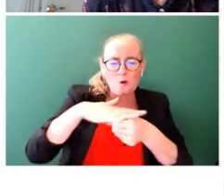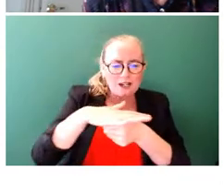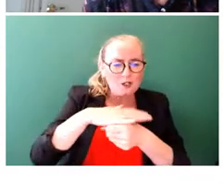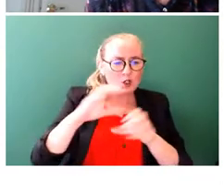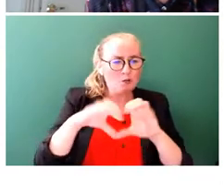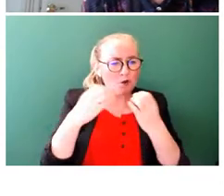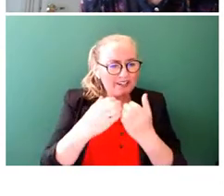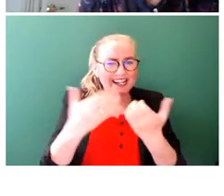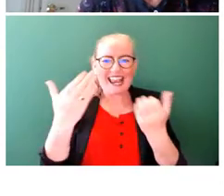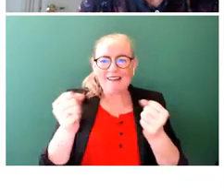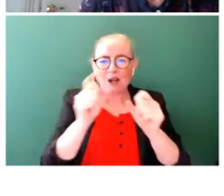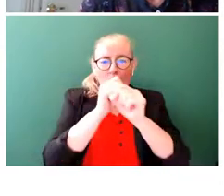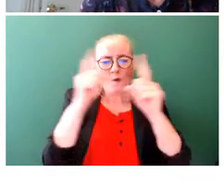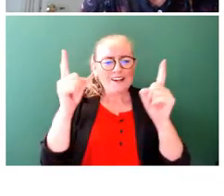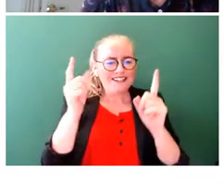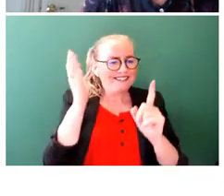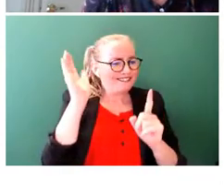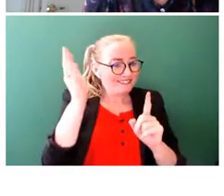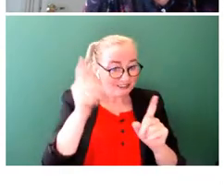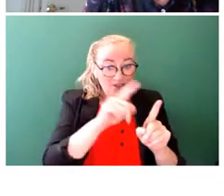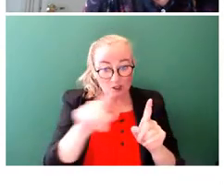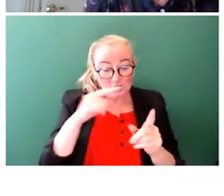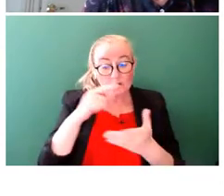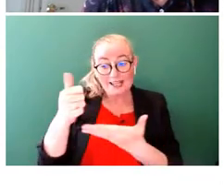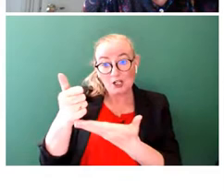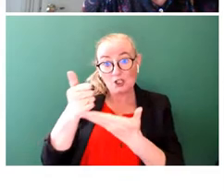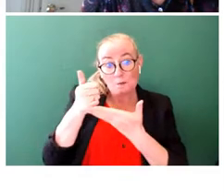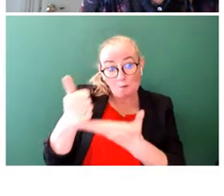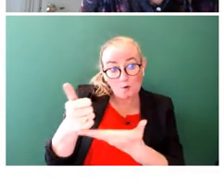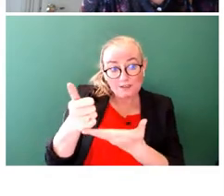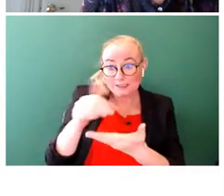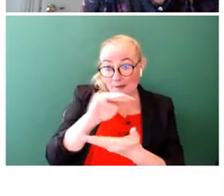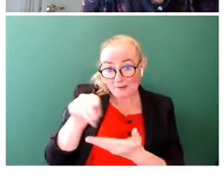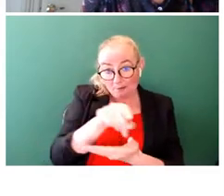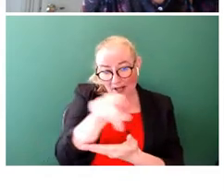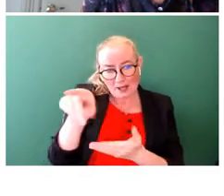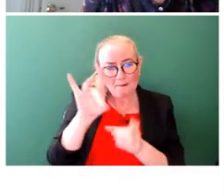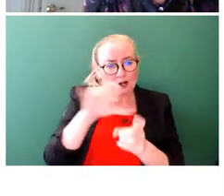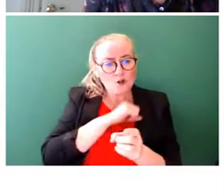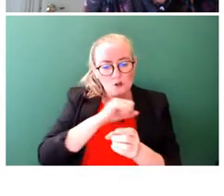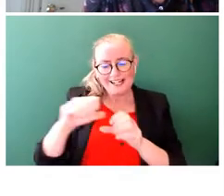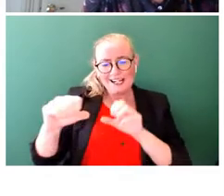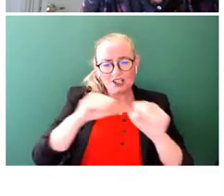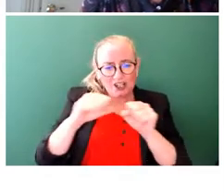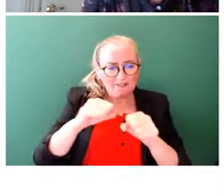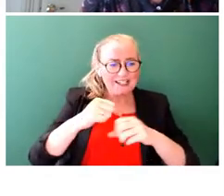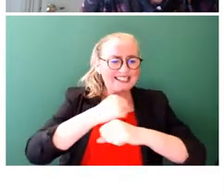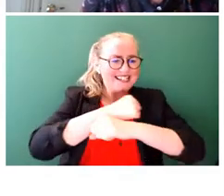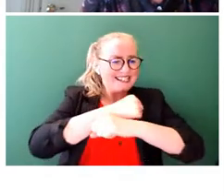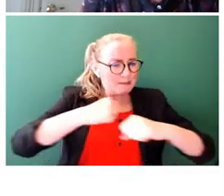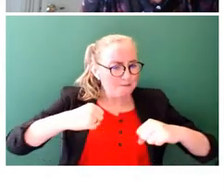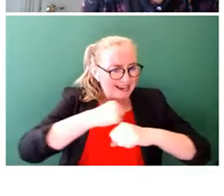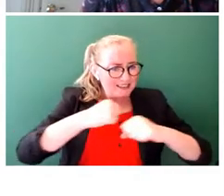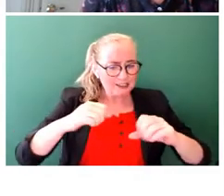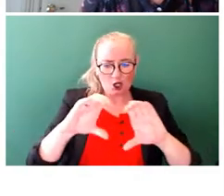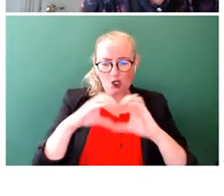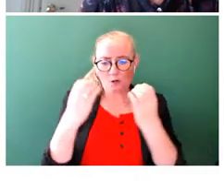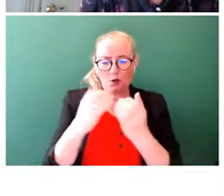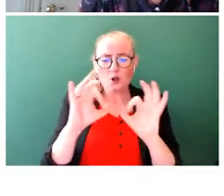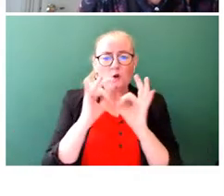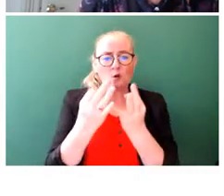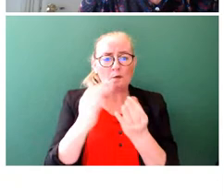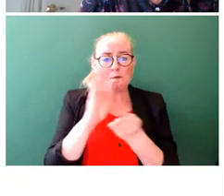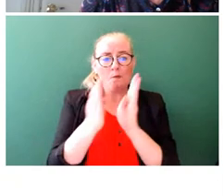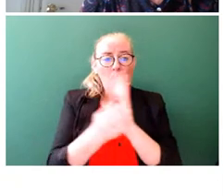talks. And so they're supporting people also to make their services, spaces, and also community groups accessible